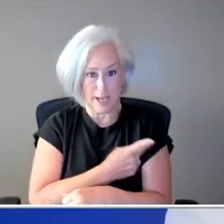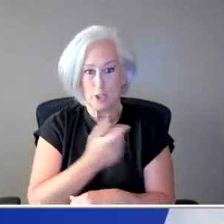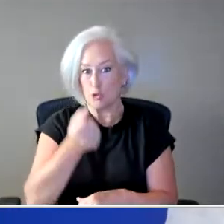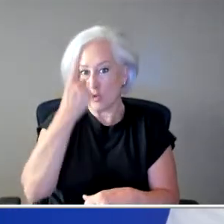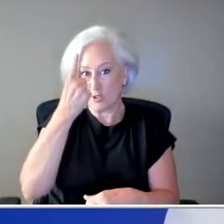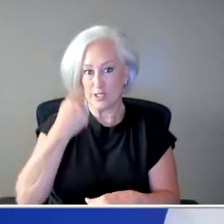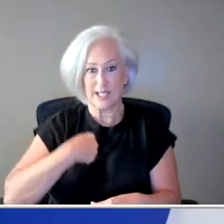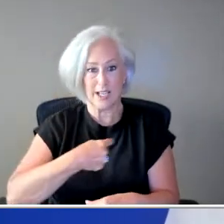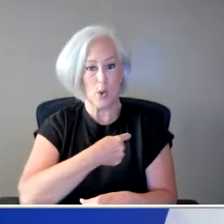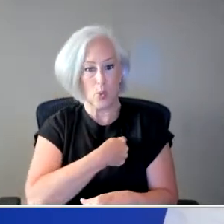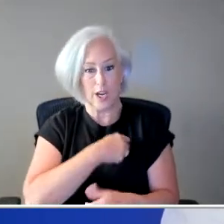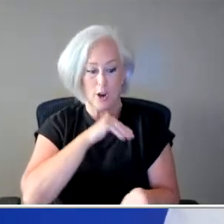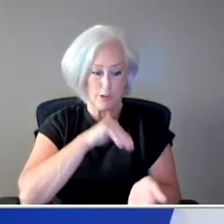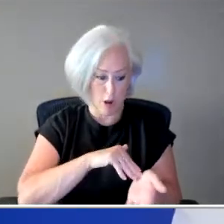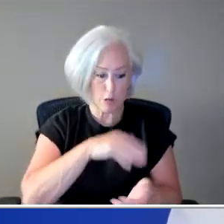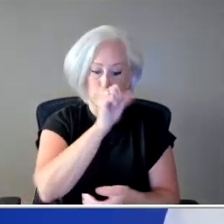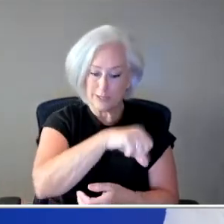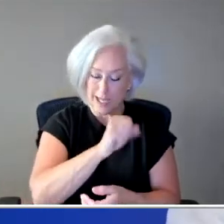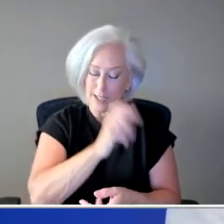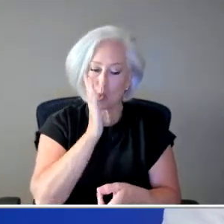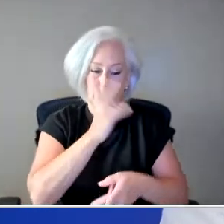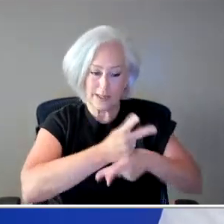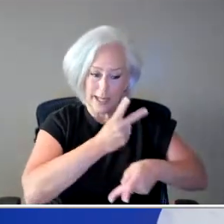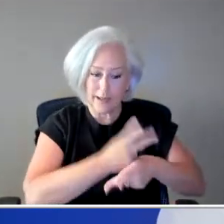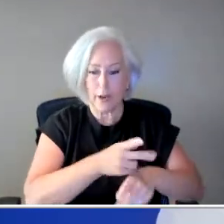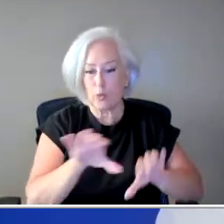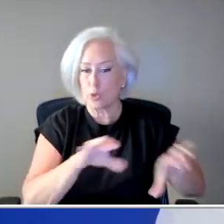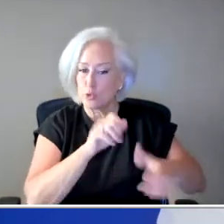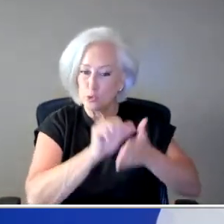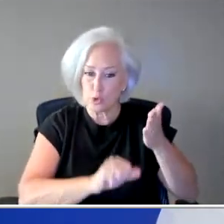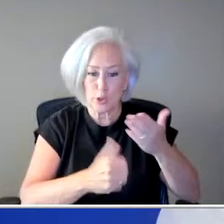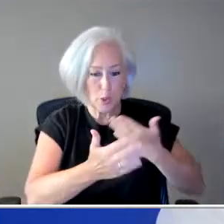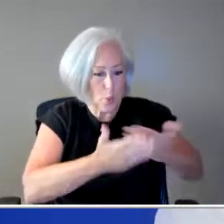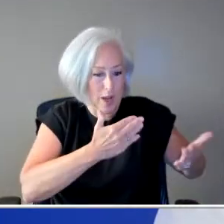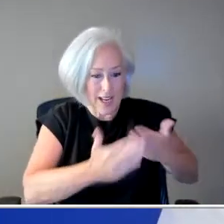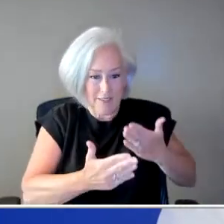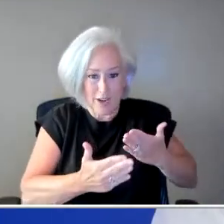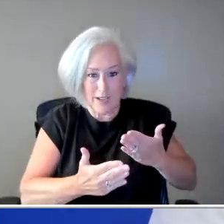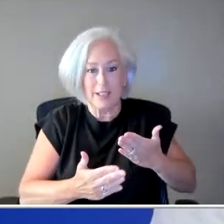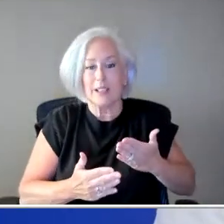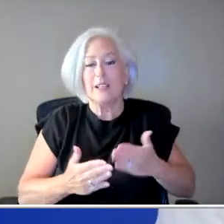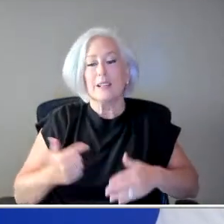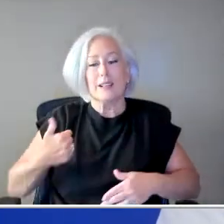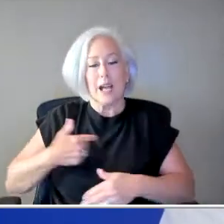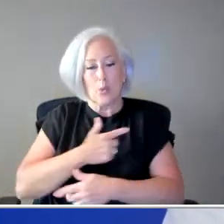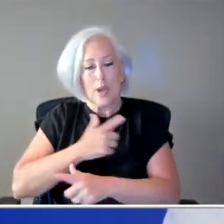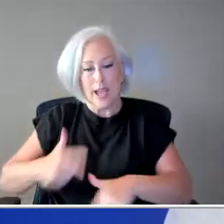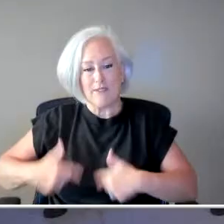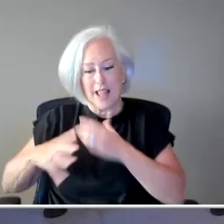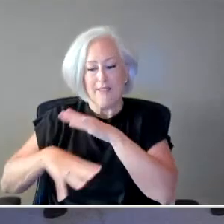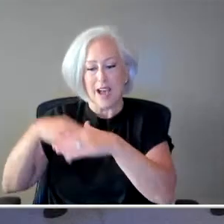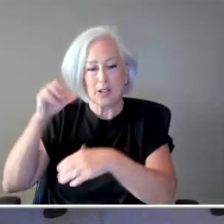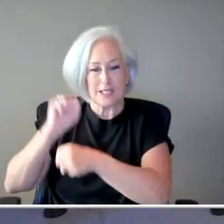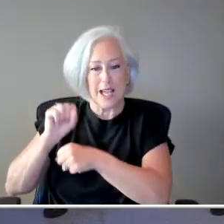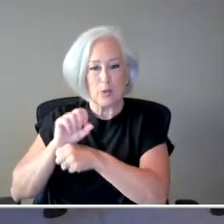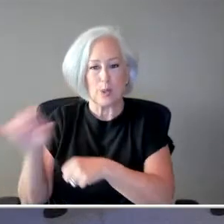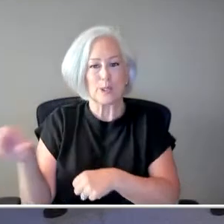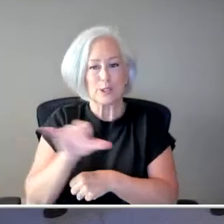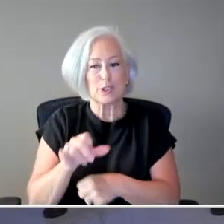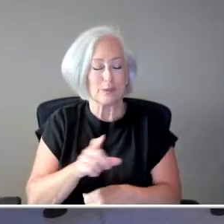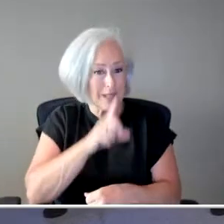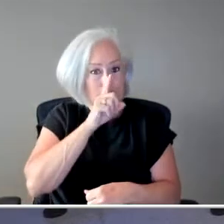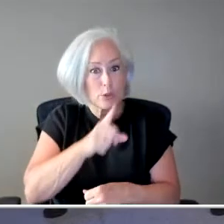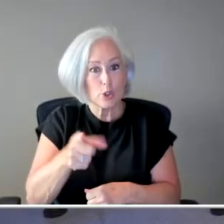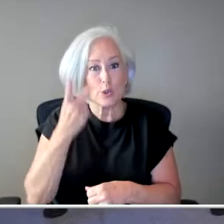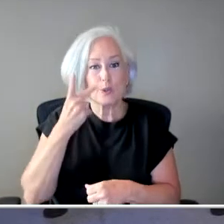a physician, we're going to take care of them, we're going to operate on them, do whatever we need to do, but you know, they understand that we have a life outside of work too. Yeah, I bet you have patients that you see often that